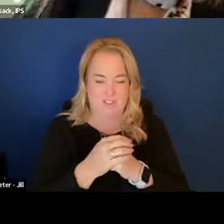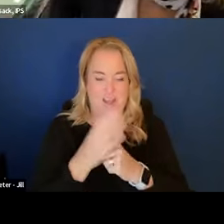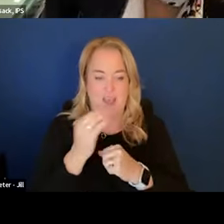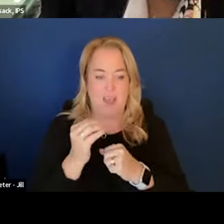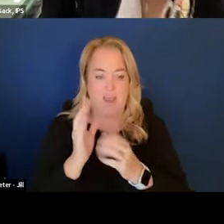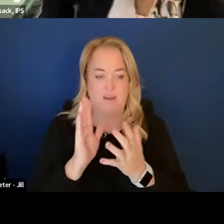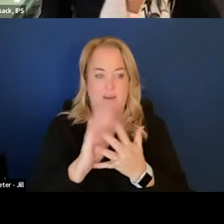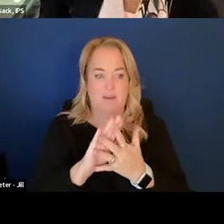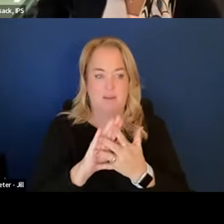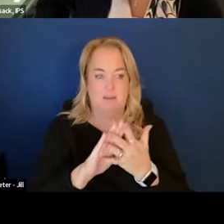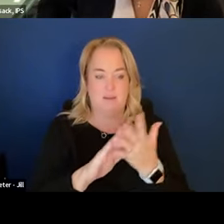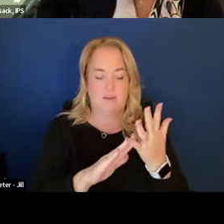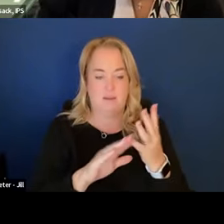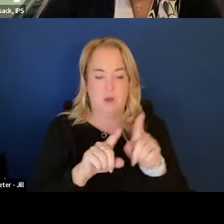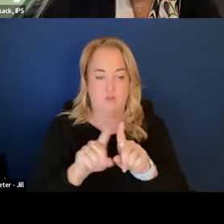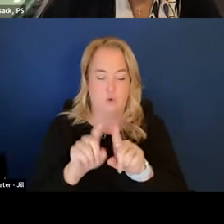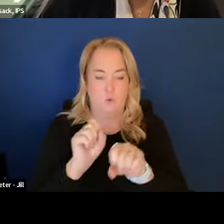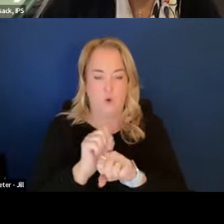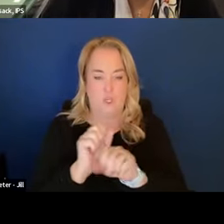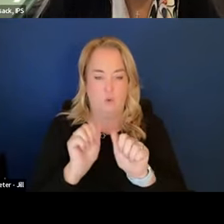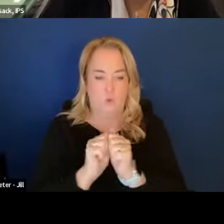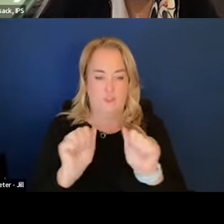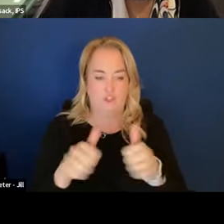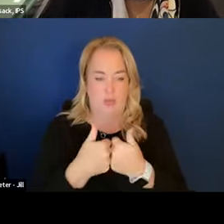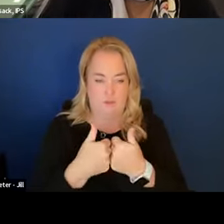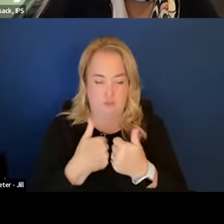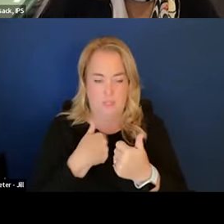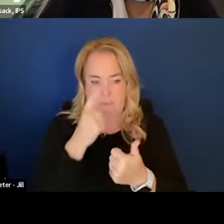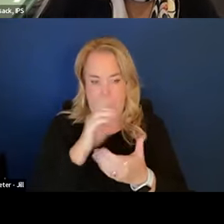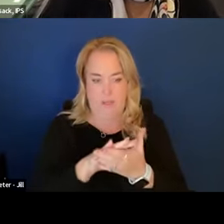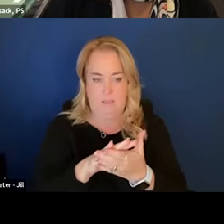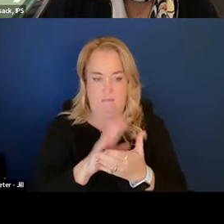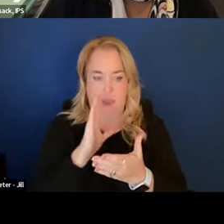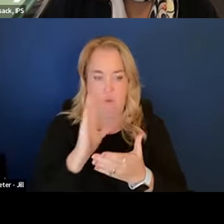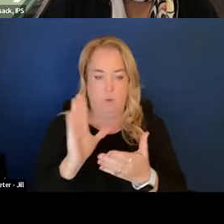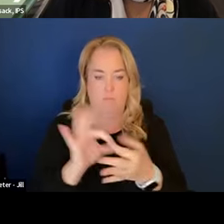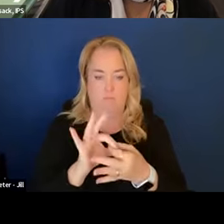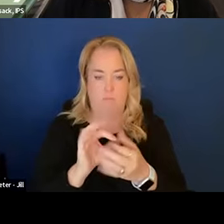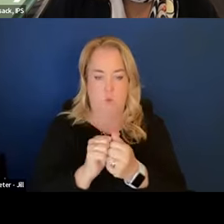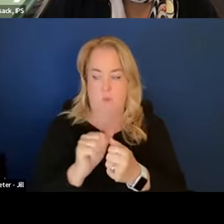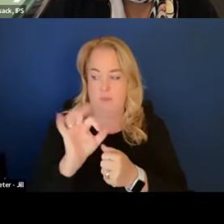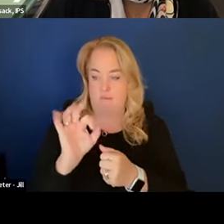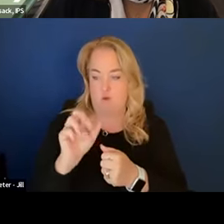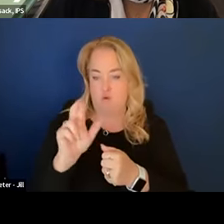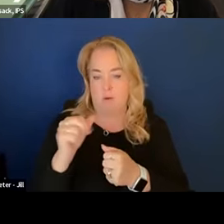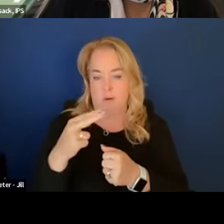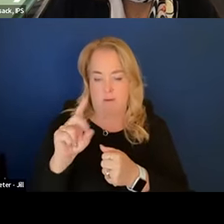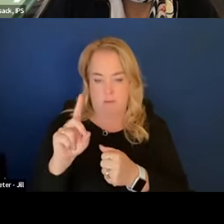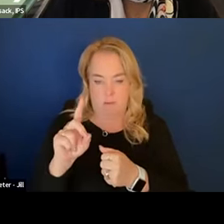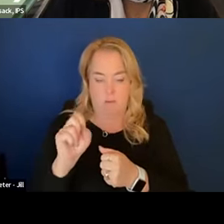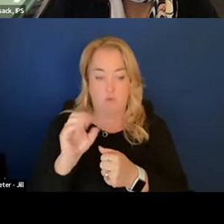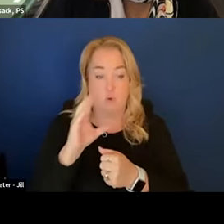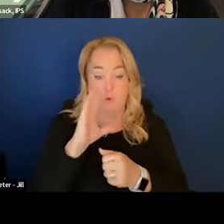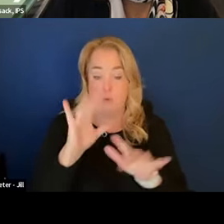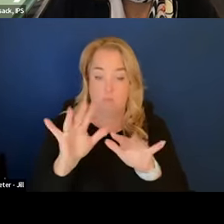then also working on the challenges, which I believe I'll loop back with Farad. And so we'll get those straw mans out,